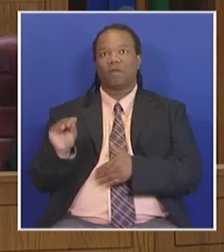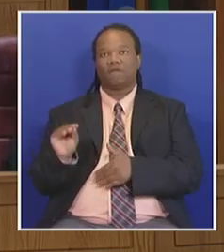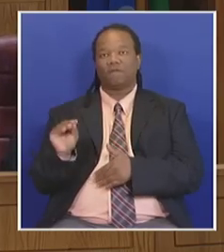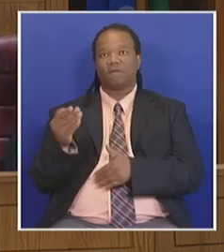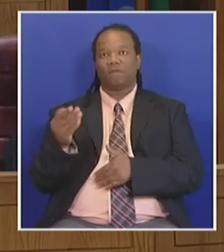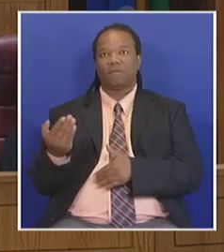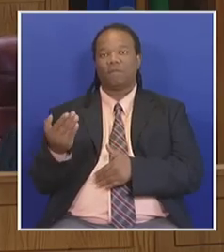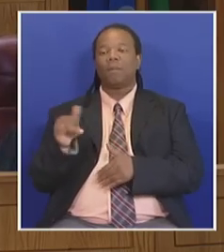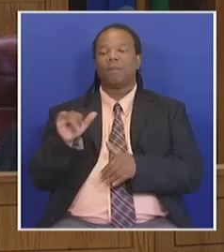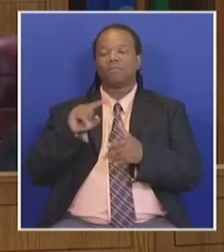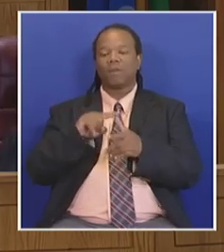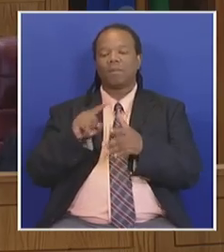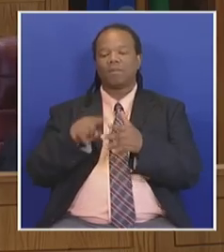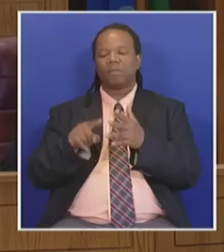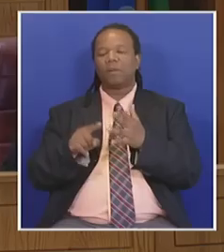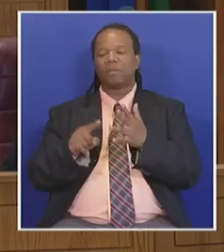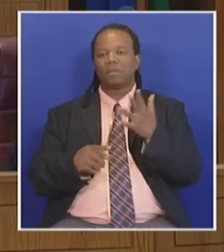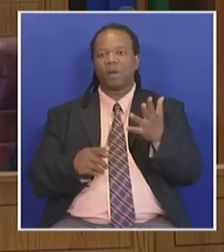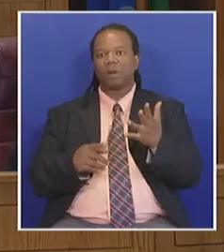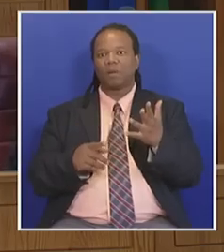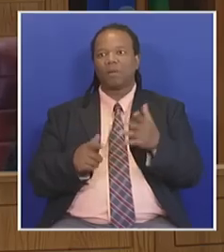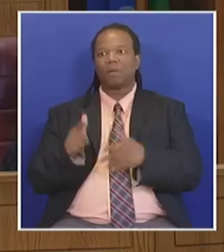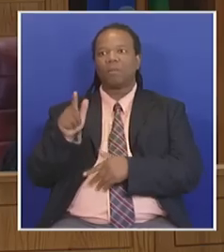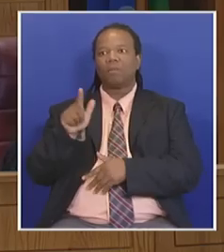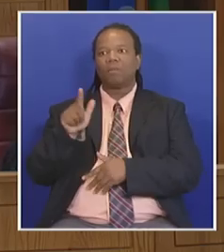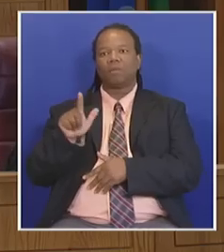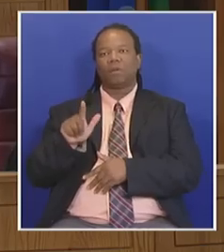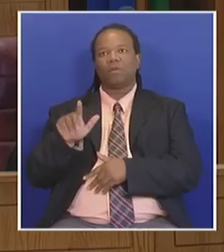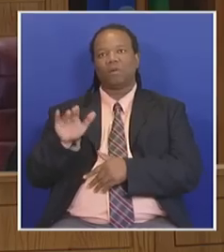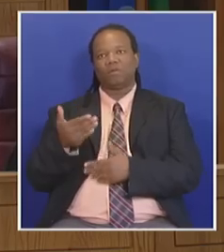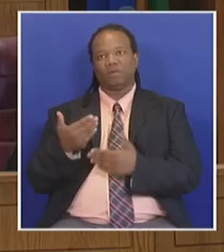In that order, please. Honorable Labuskafne.